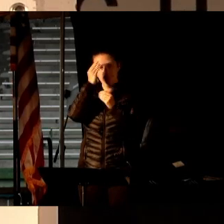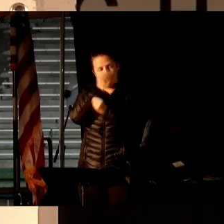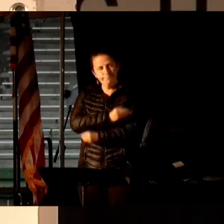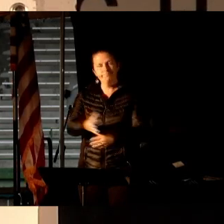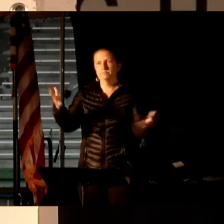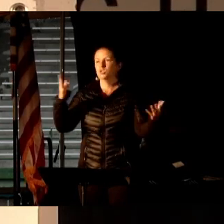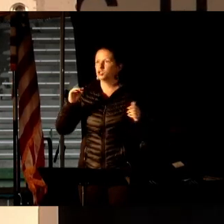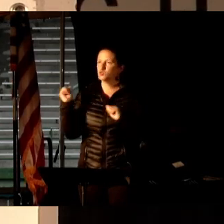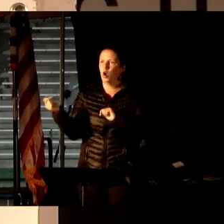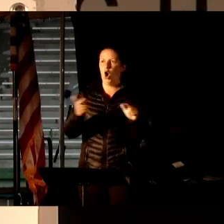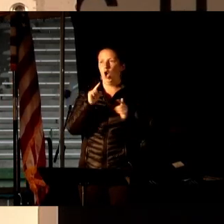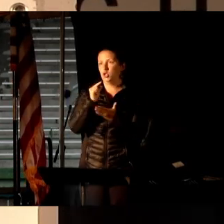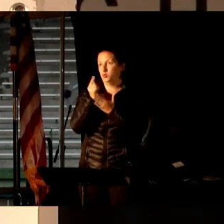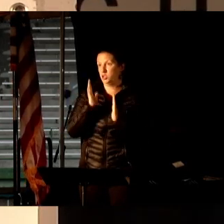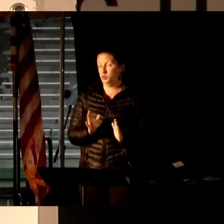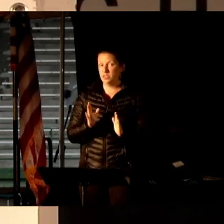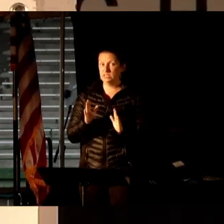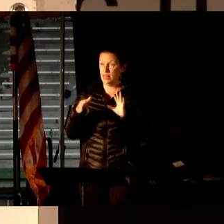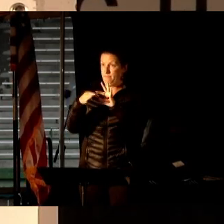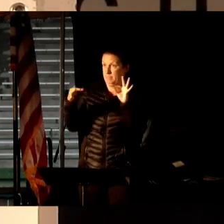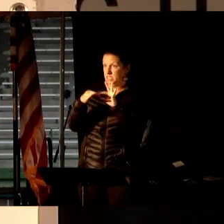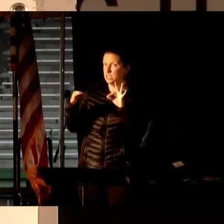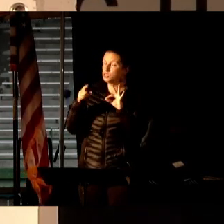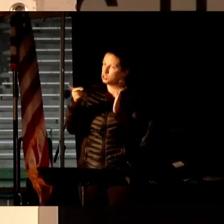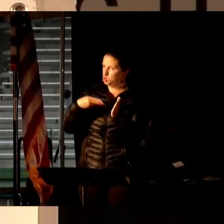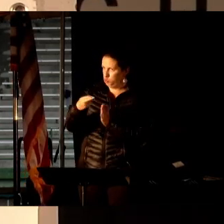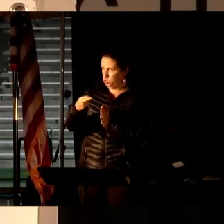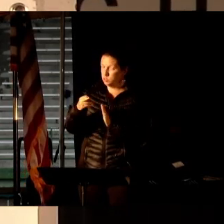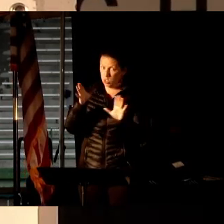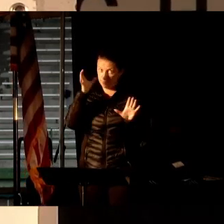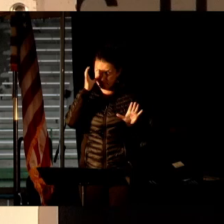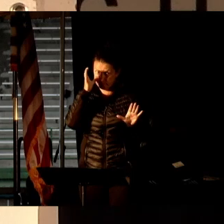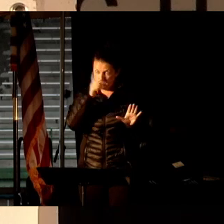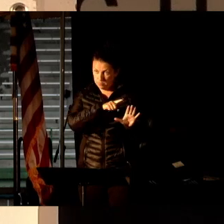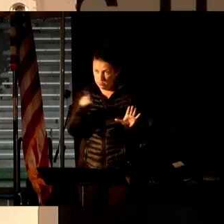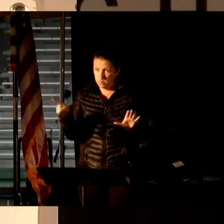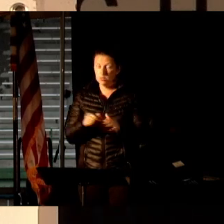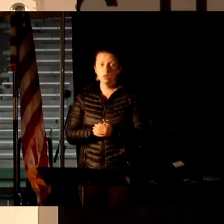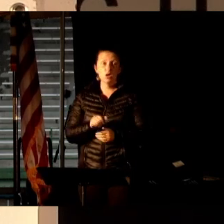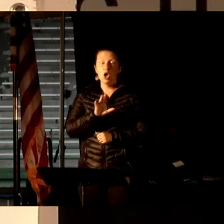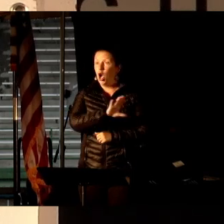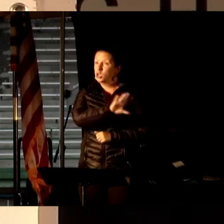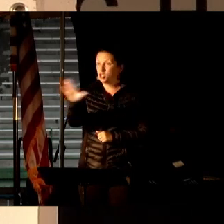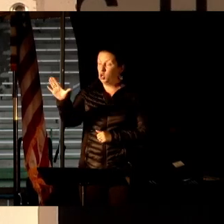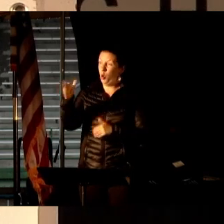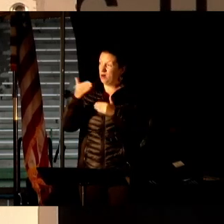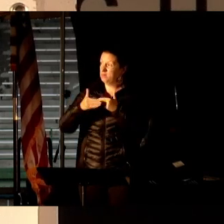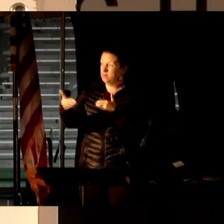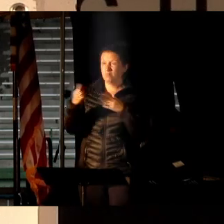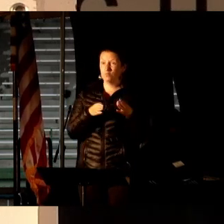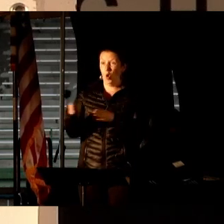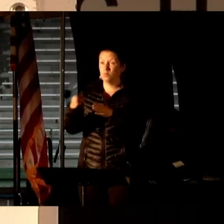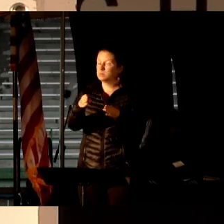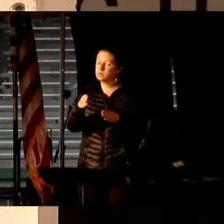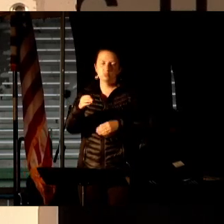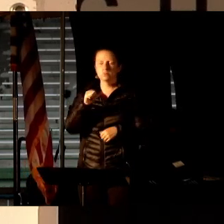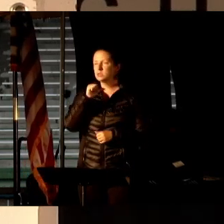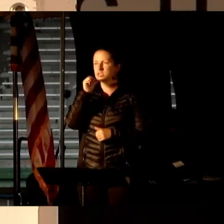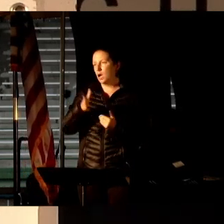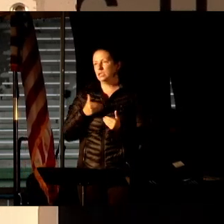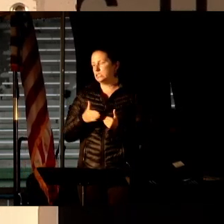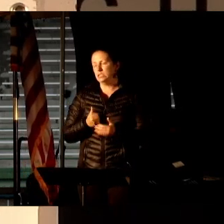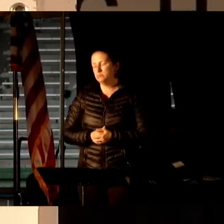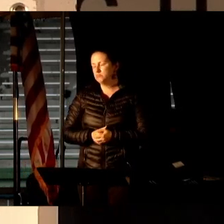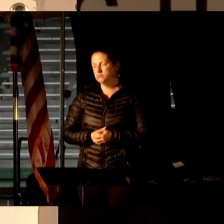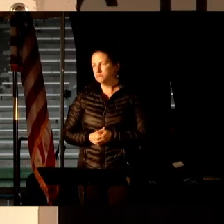community. This message is truth, so hear me out. Your road ahead will not be easy. There will be difficult